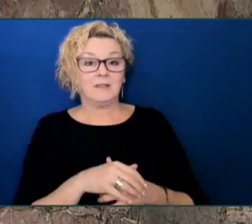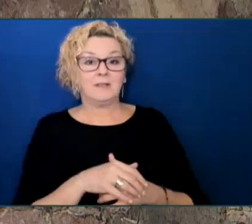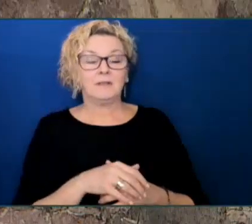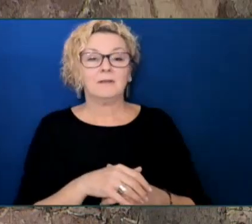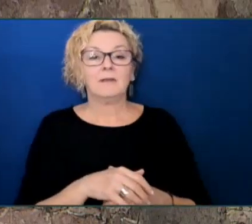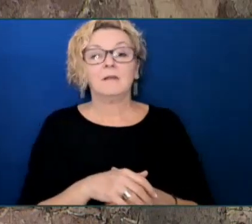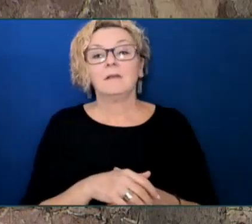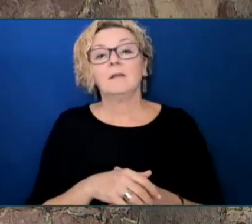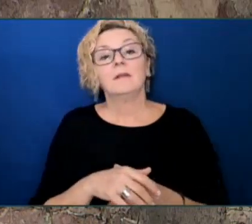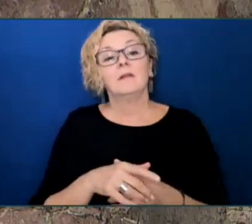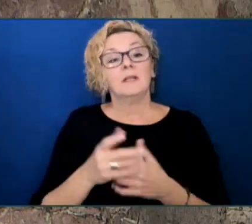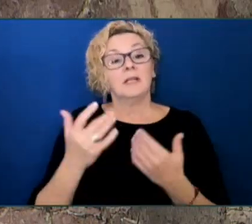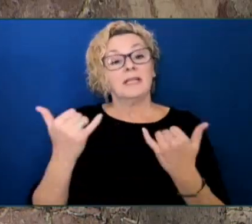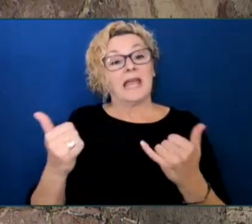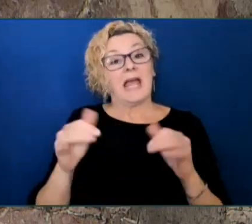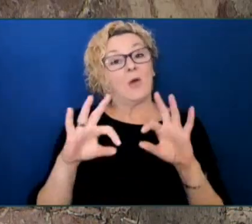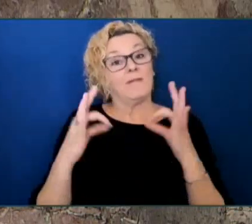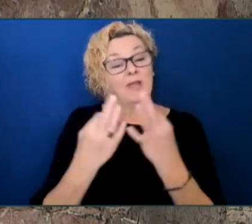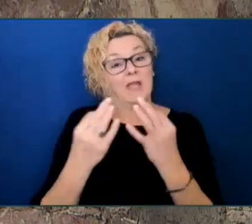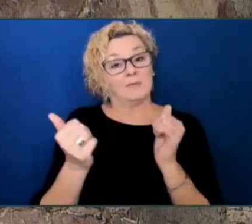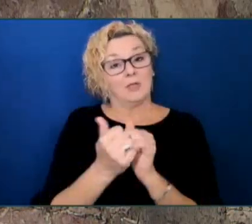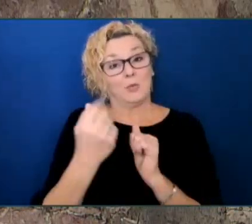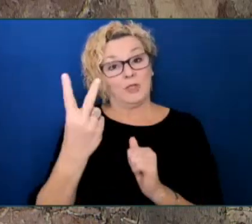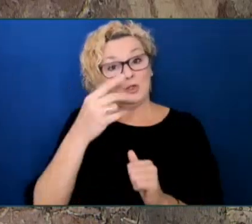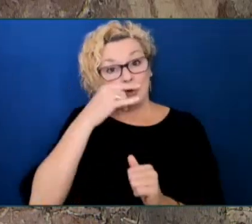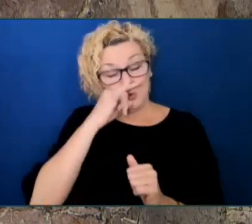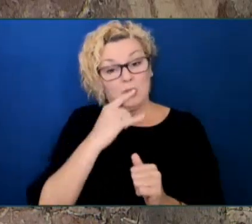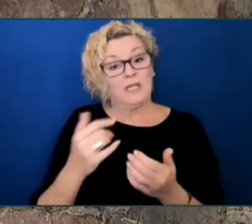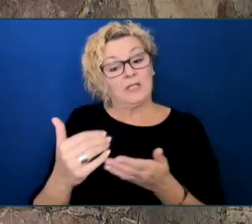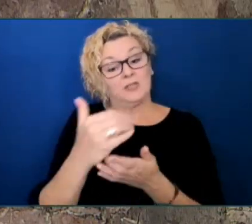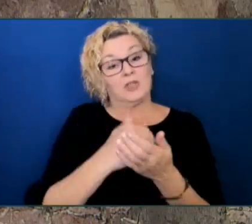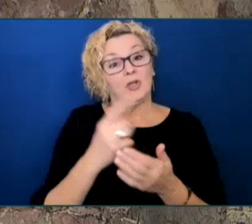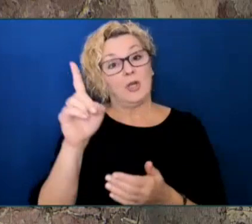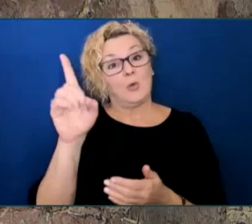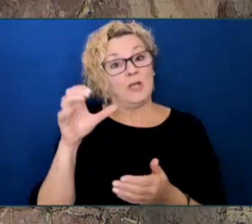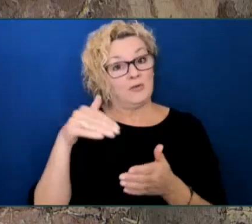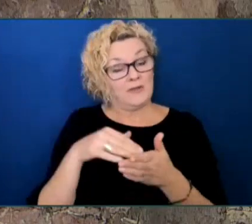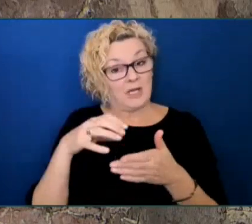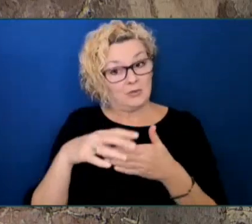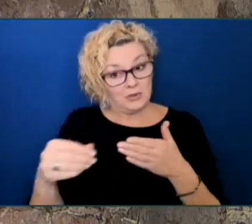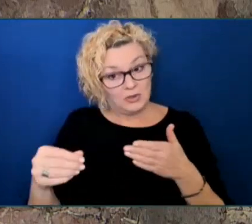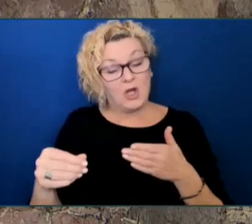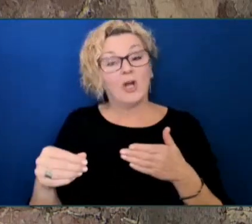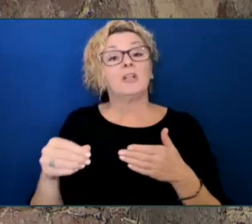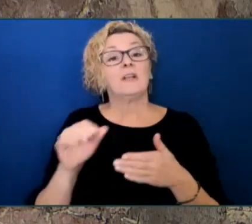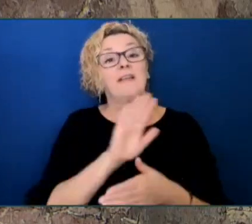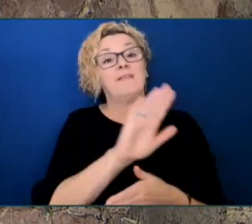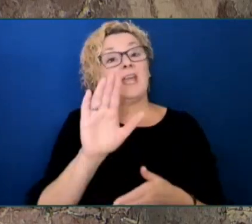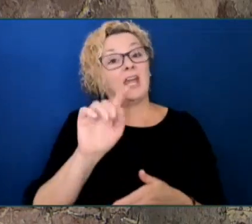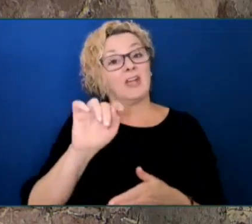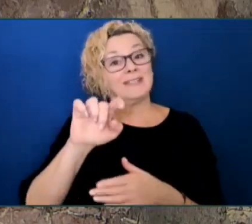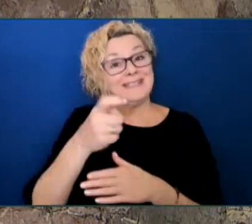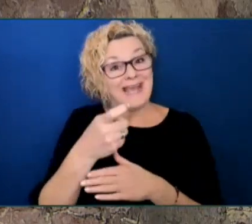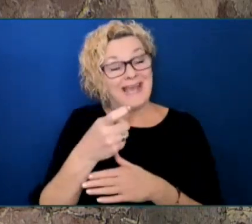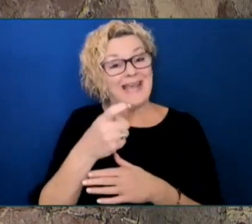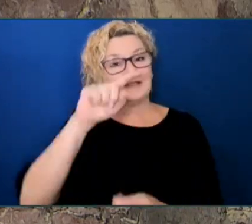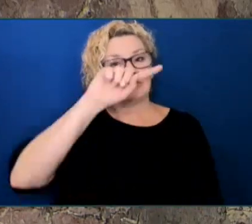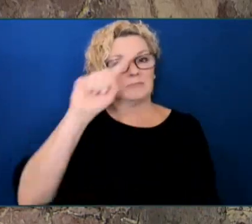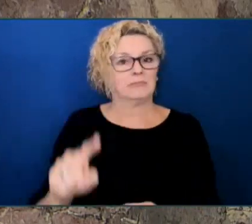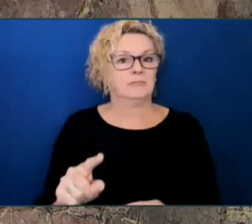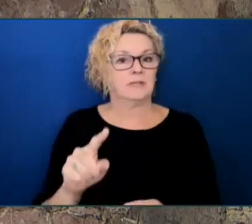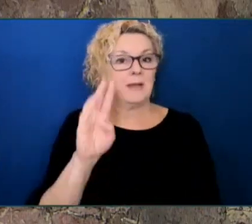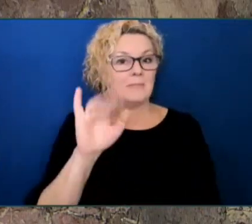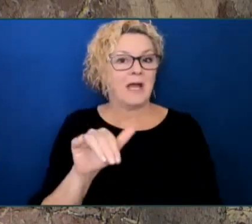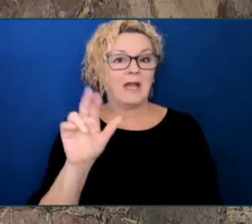2 kids earning $100,000 pays 34% less provincial taxes